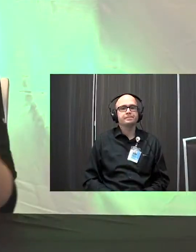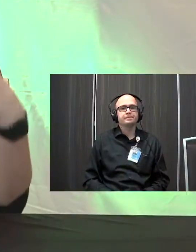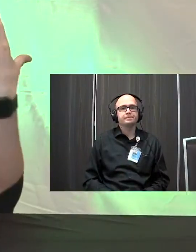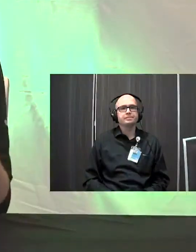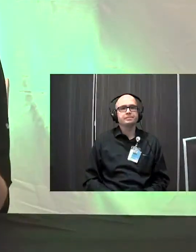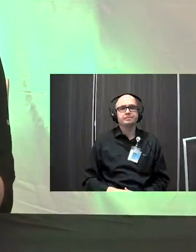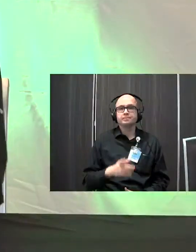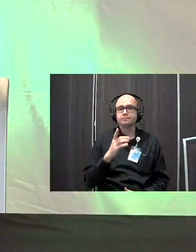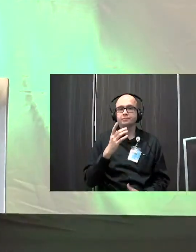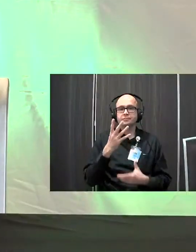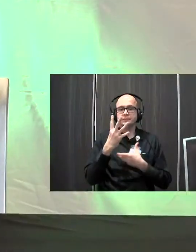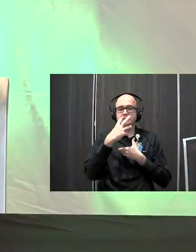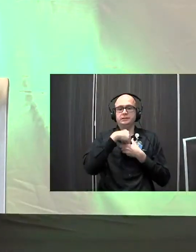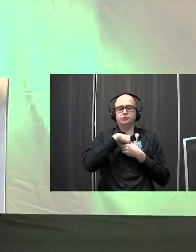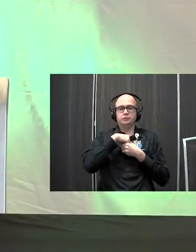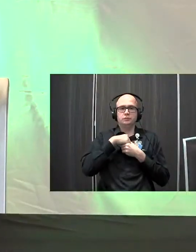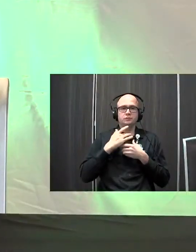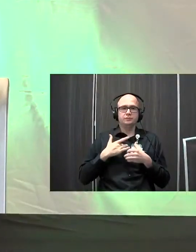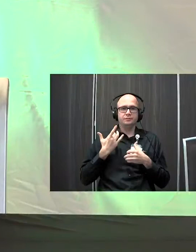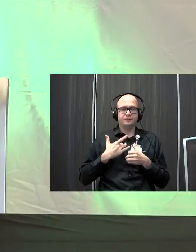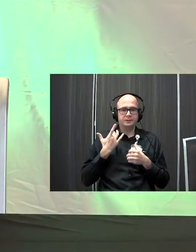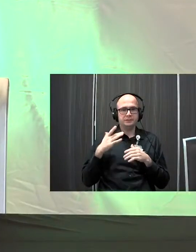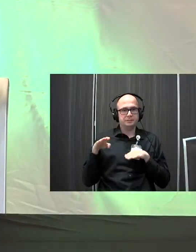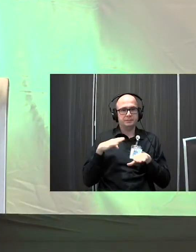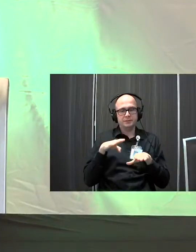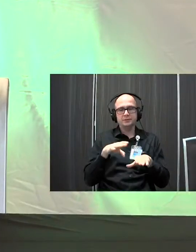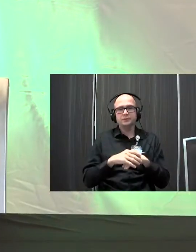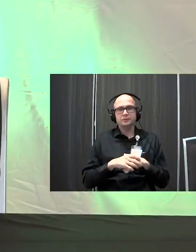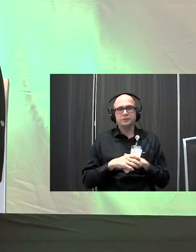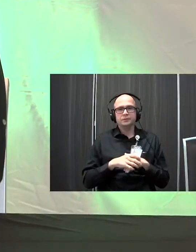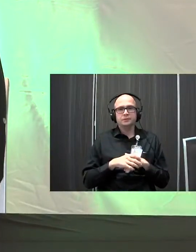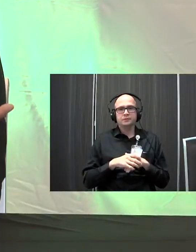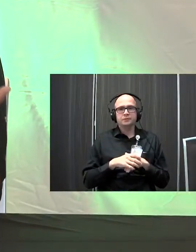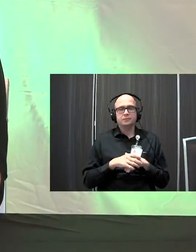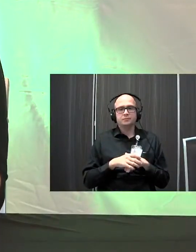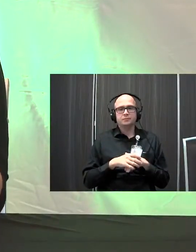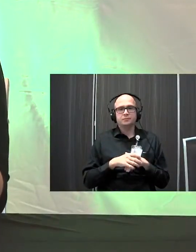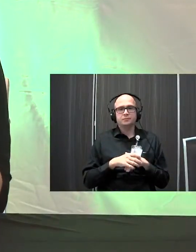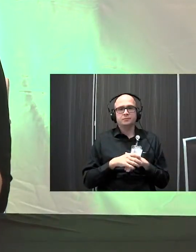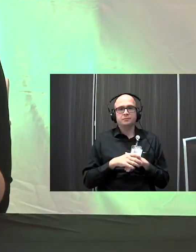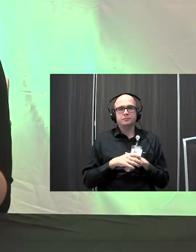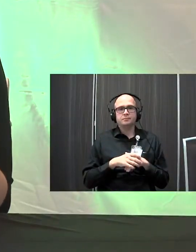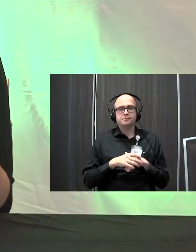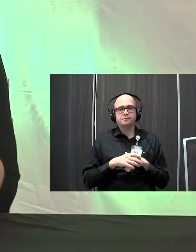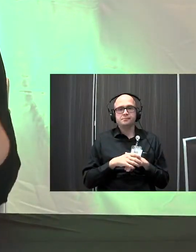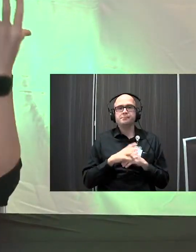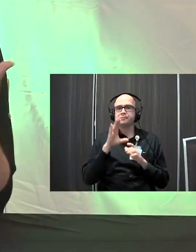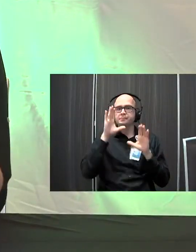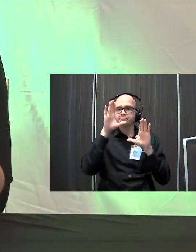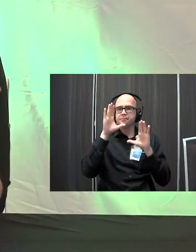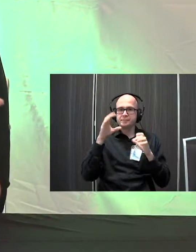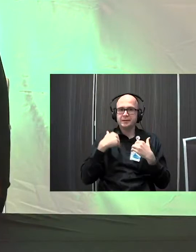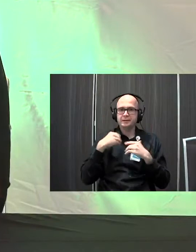more internal influencers on behavior and charge. And it's really helpful to have that more